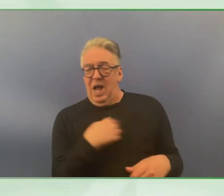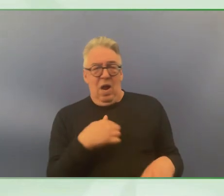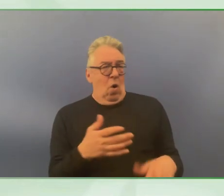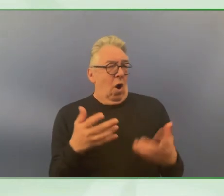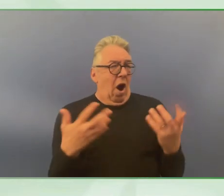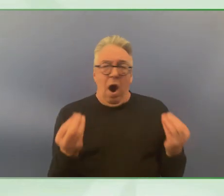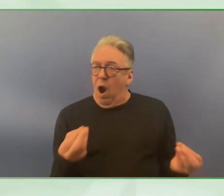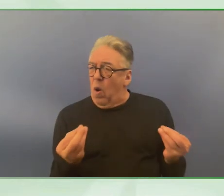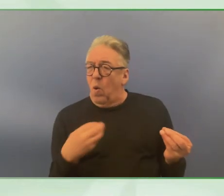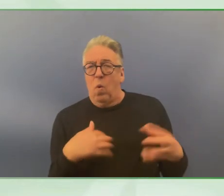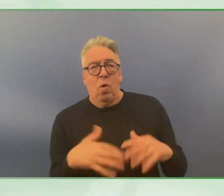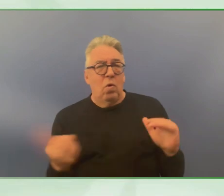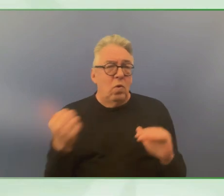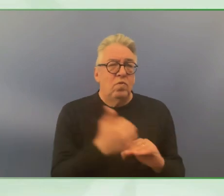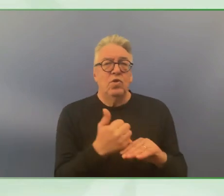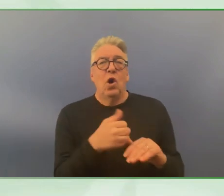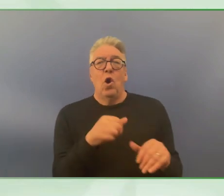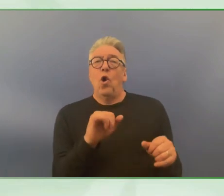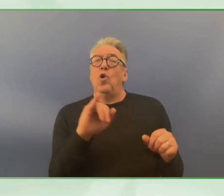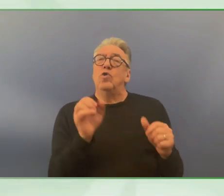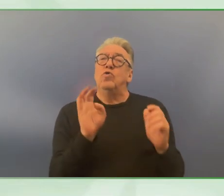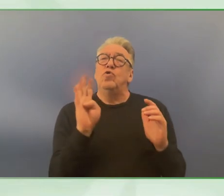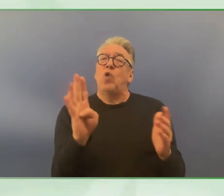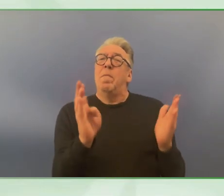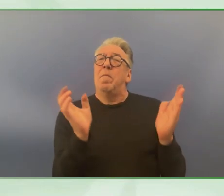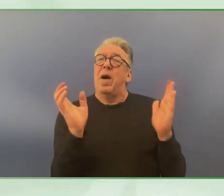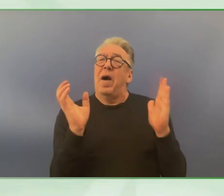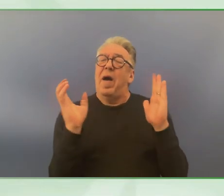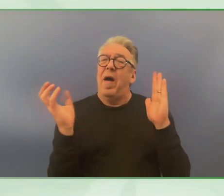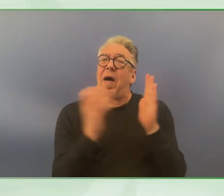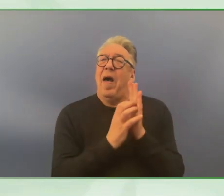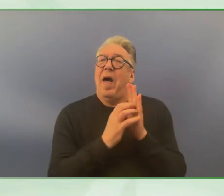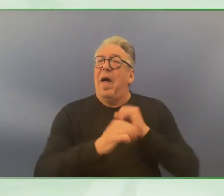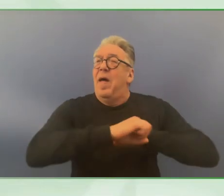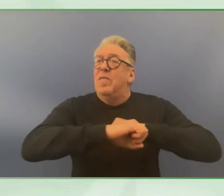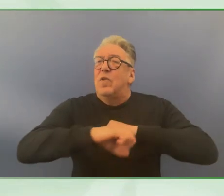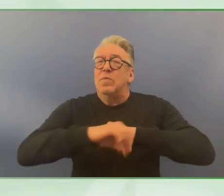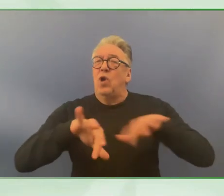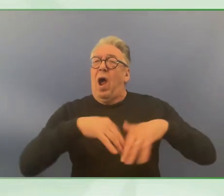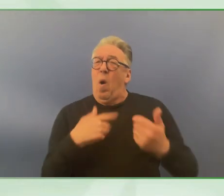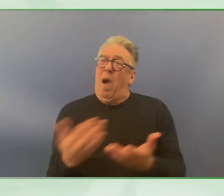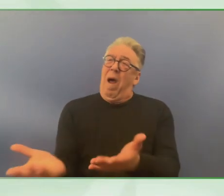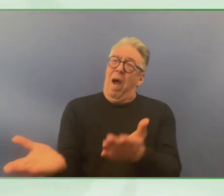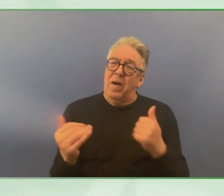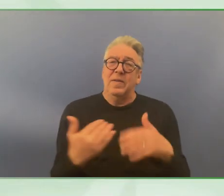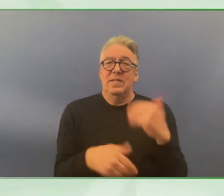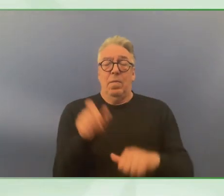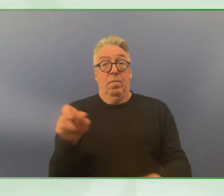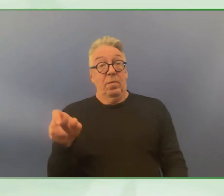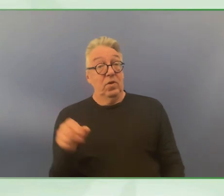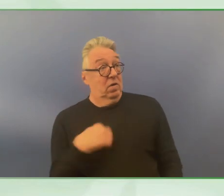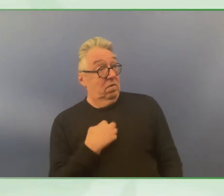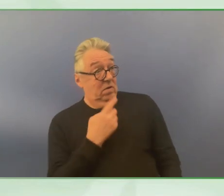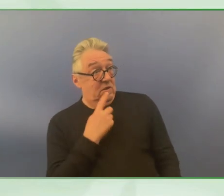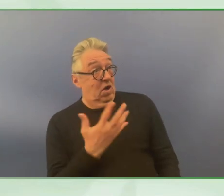the text in a job advertisement for people with disabilities? How should we communicate? We were like, we explained this to you 5 or 10 years ago. What's wrong here?